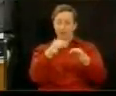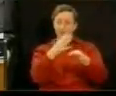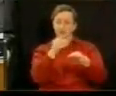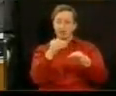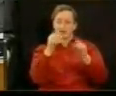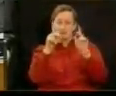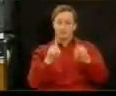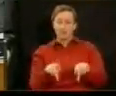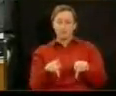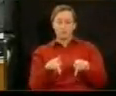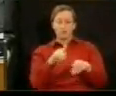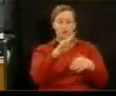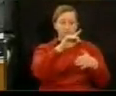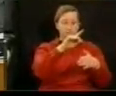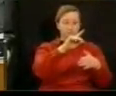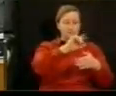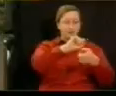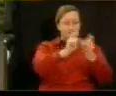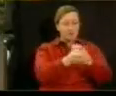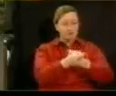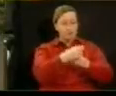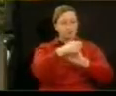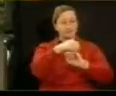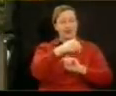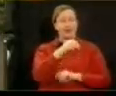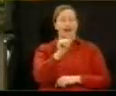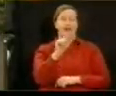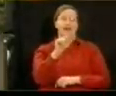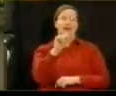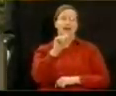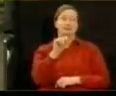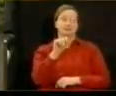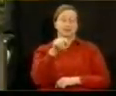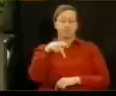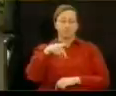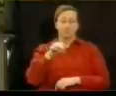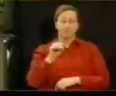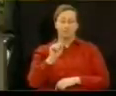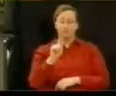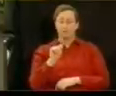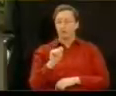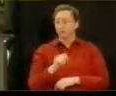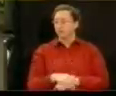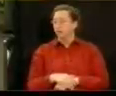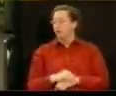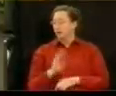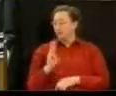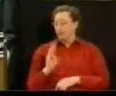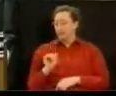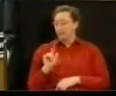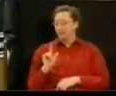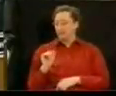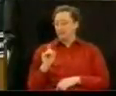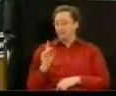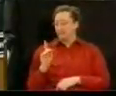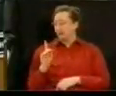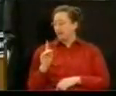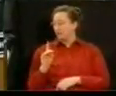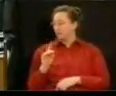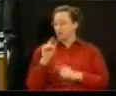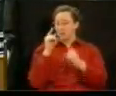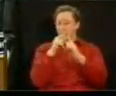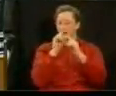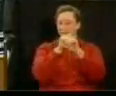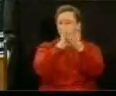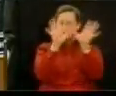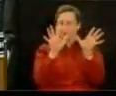post. That's all I have to say. Okay, Commissioner Ballard. Yeah. Point of clarification. I think